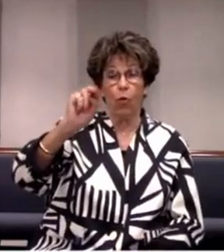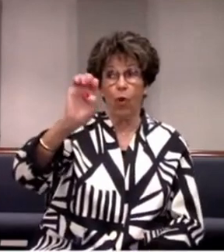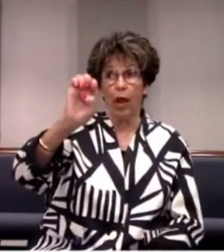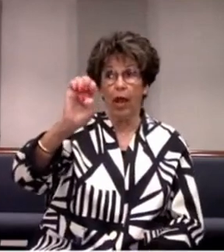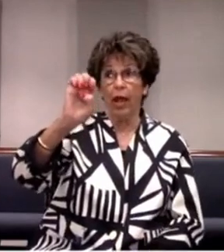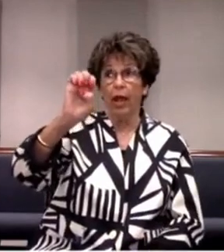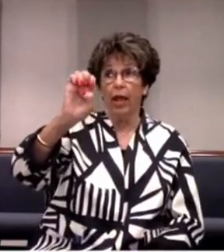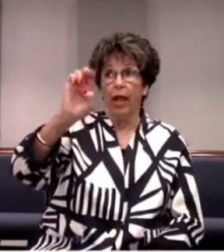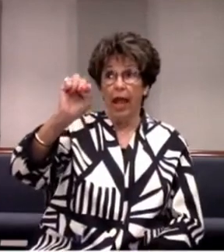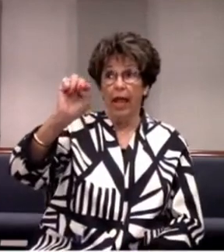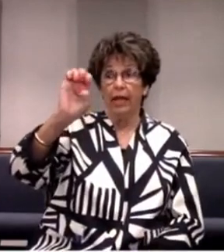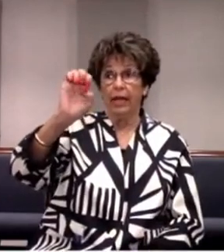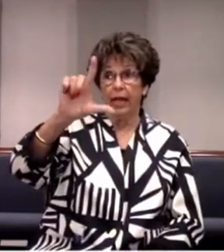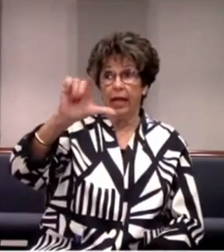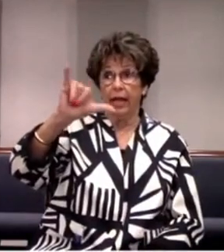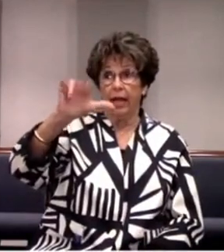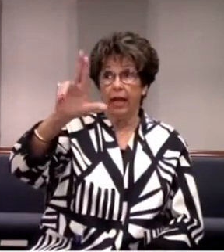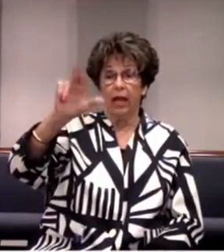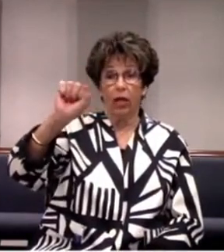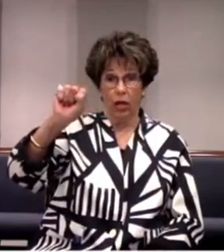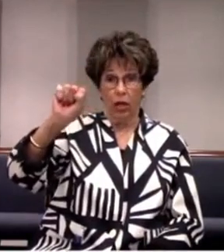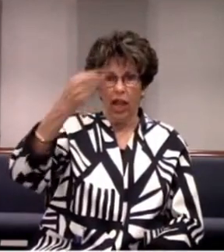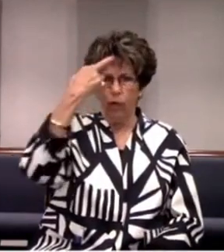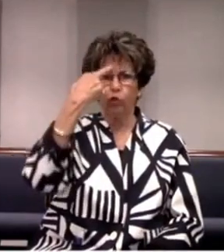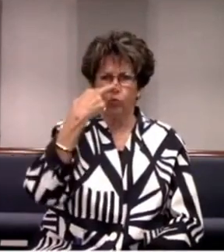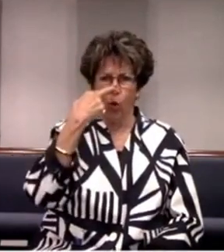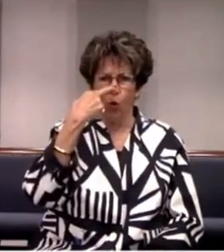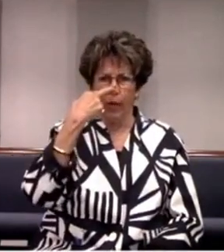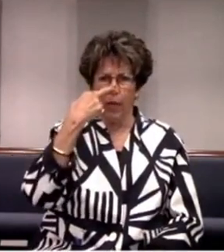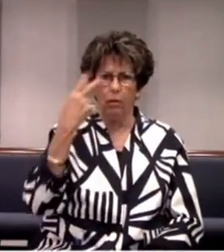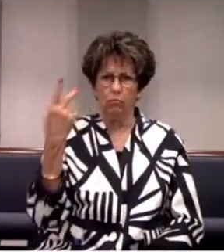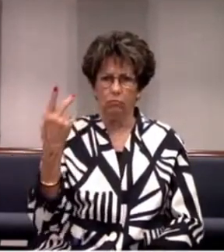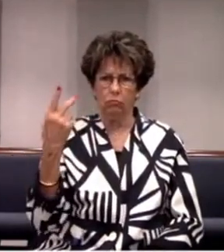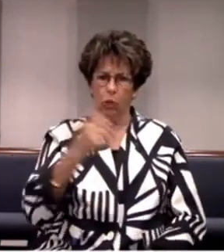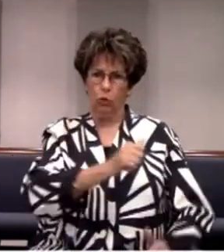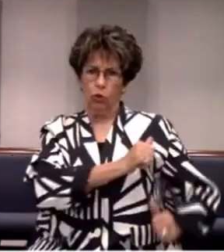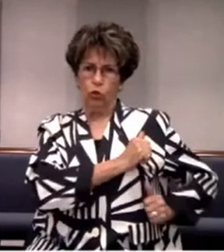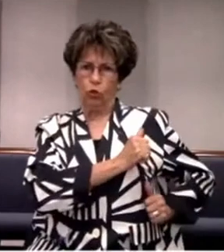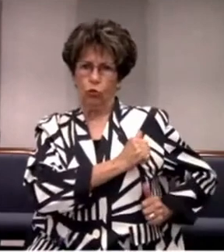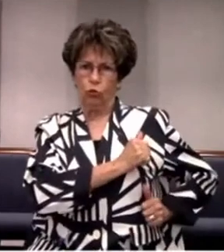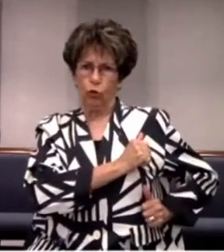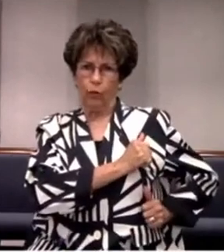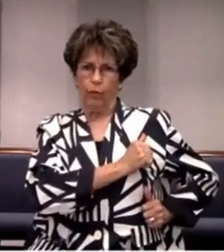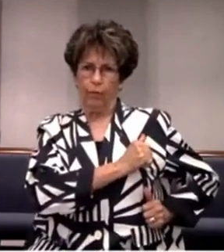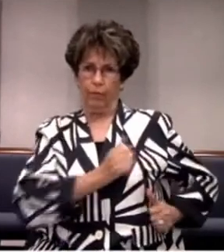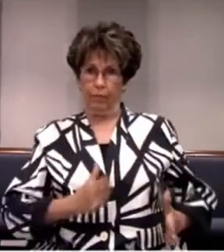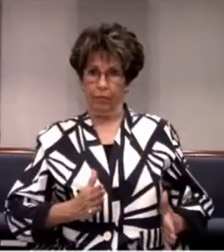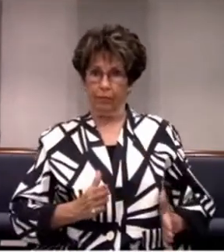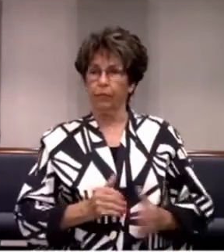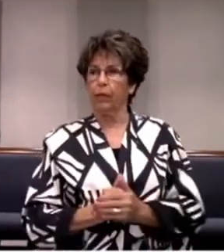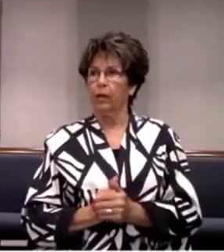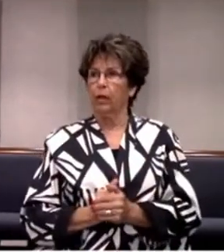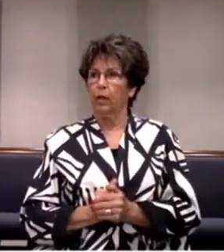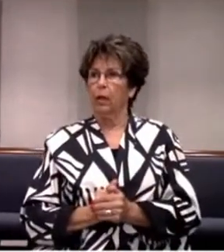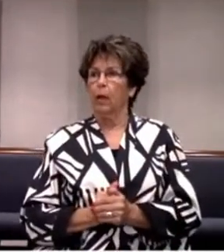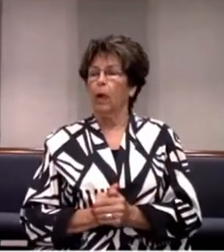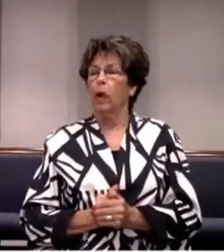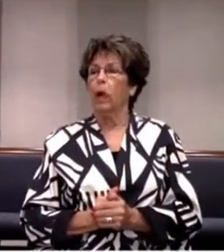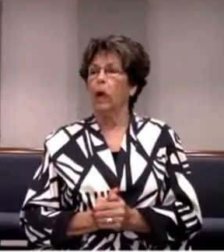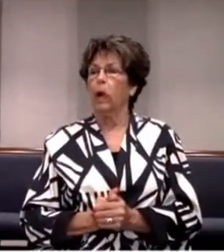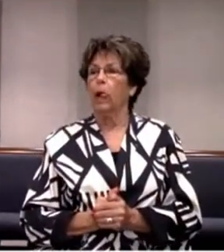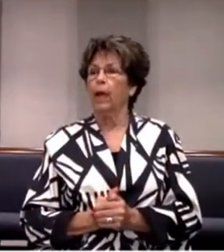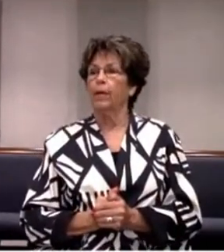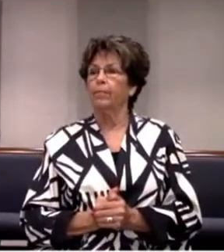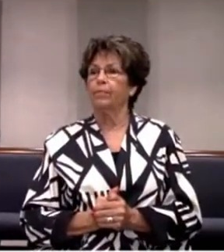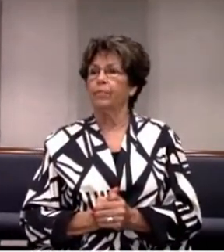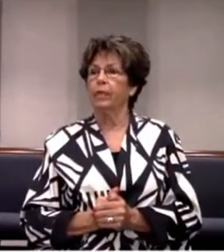know that Cornelius was a Roman man. He was the centurion of the band called the Italian band.